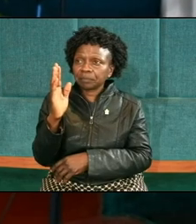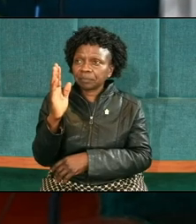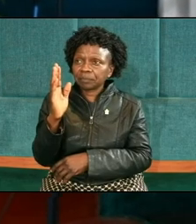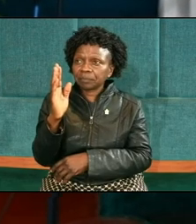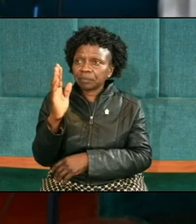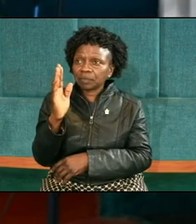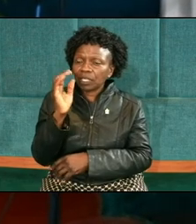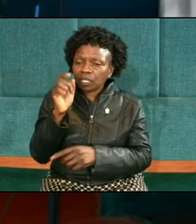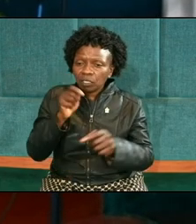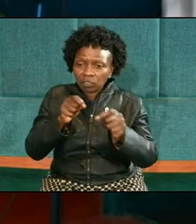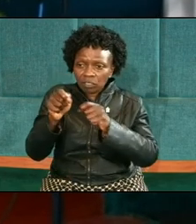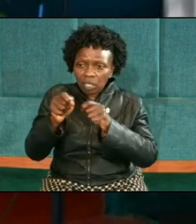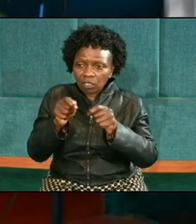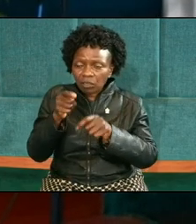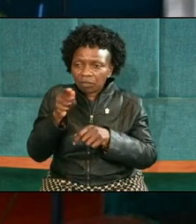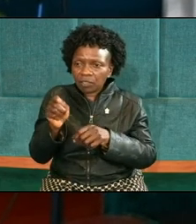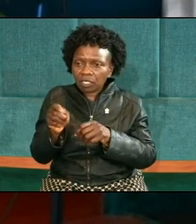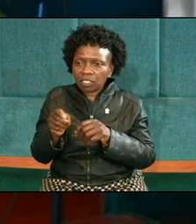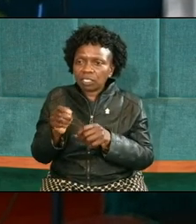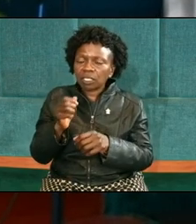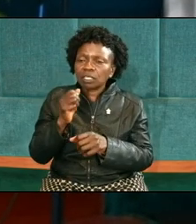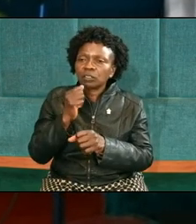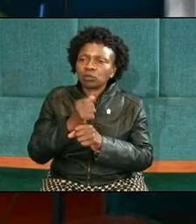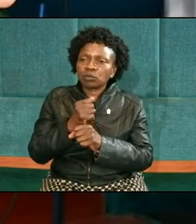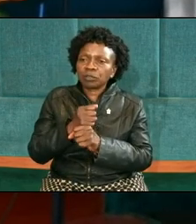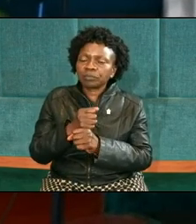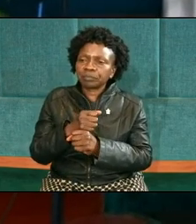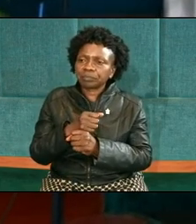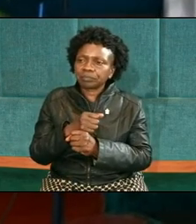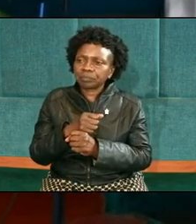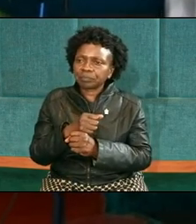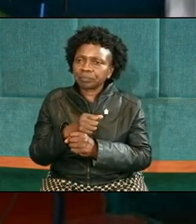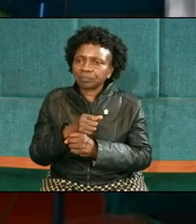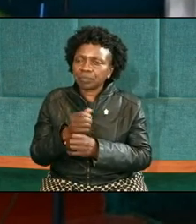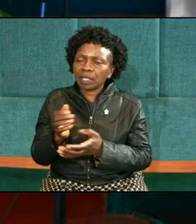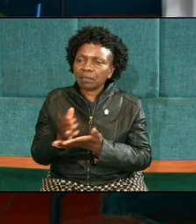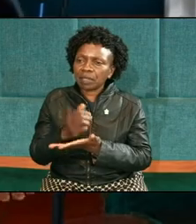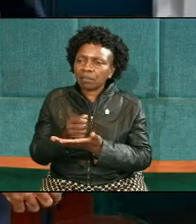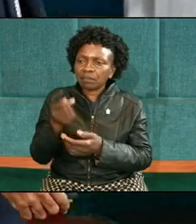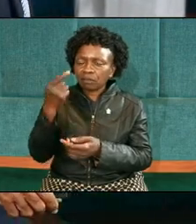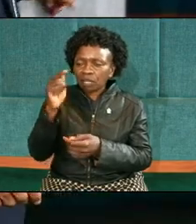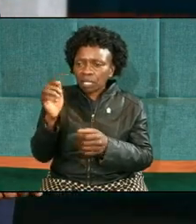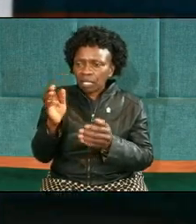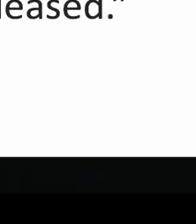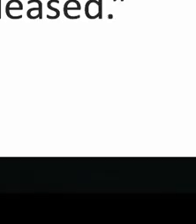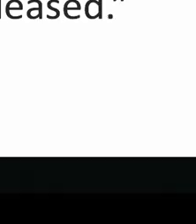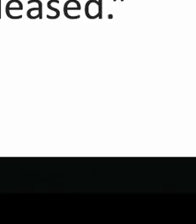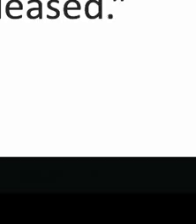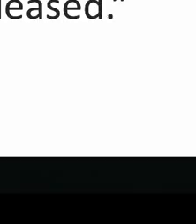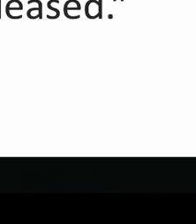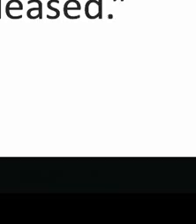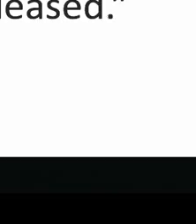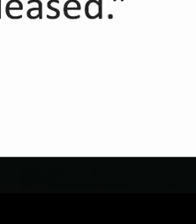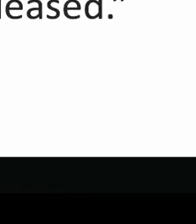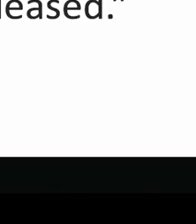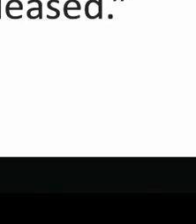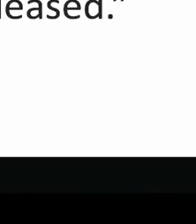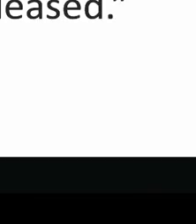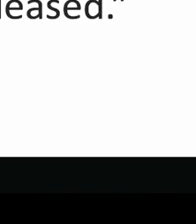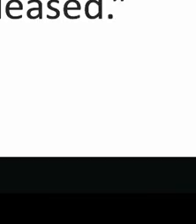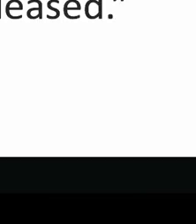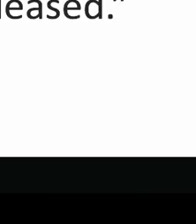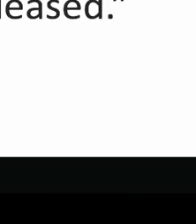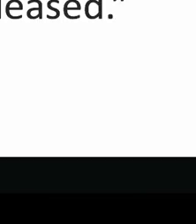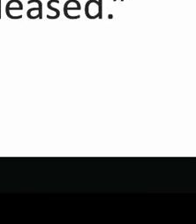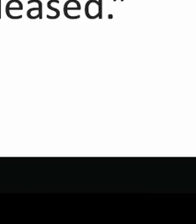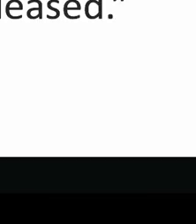is in charge of this operation. Amen. For the sea grew even wilder before Then they cried. Watch